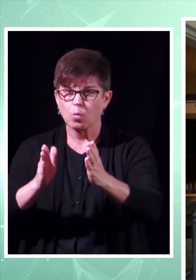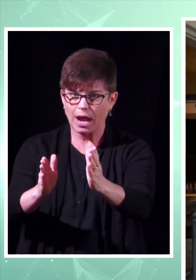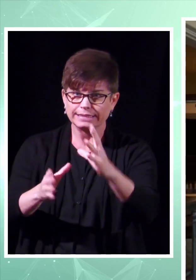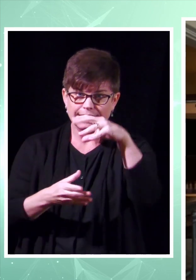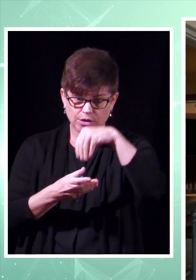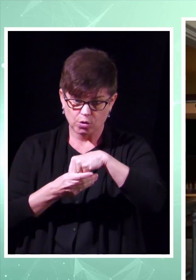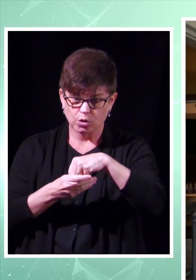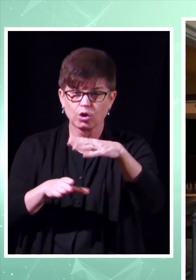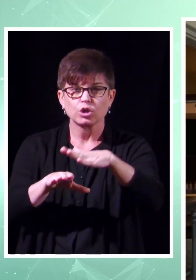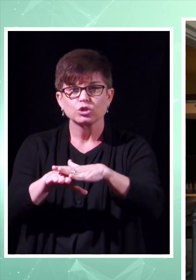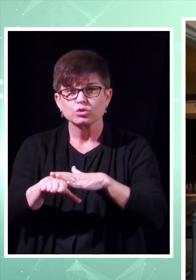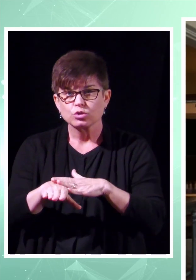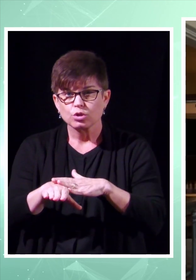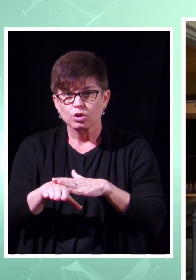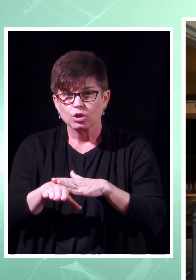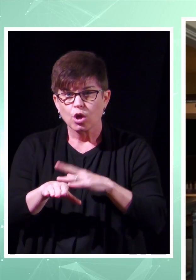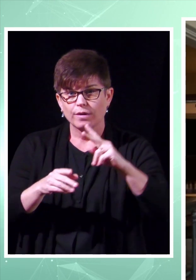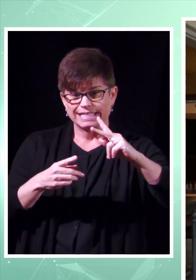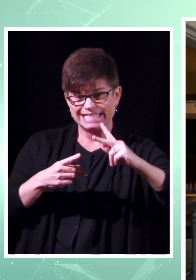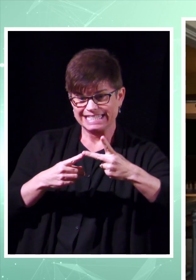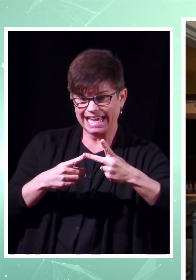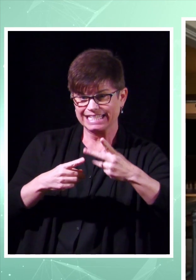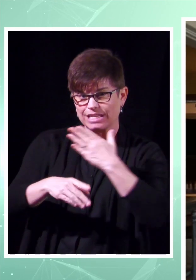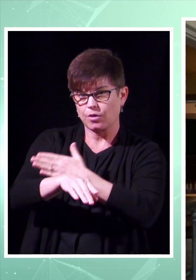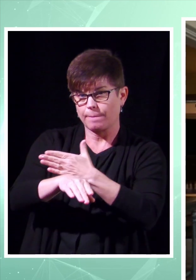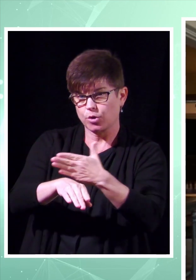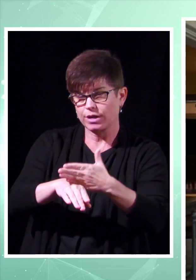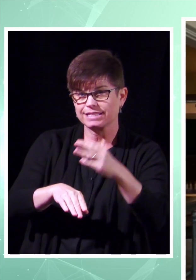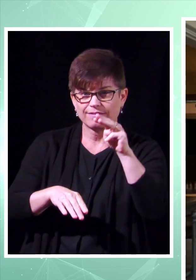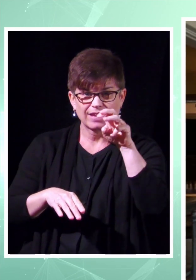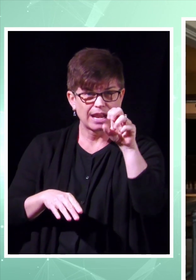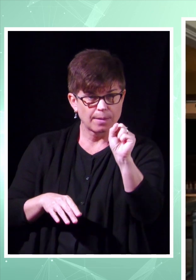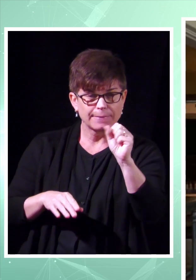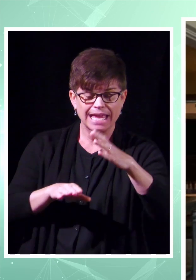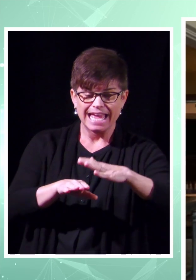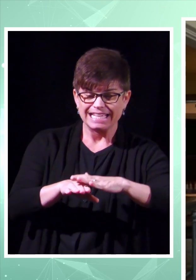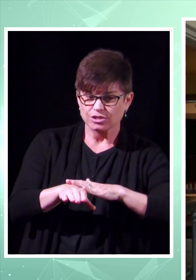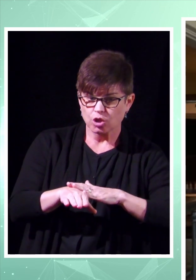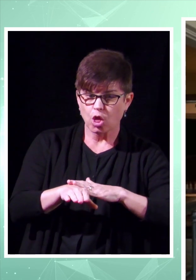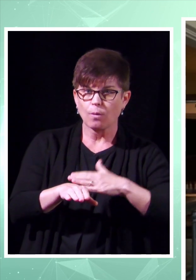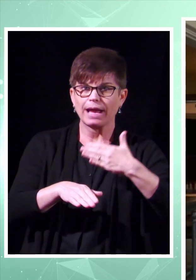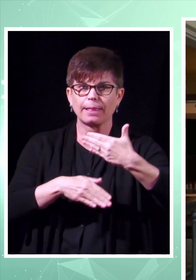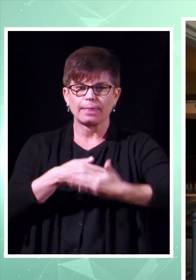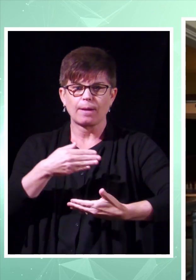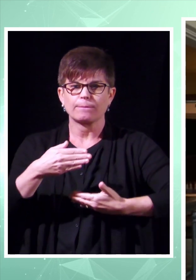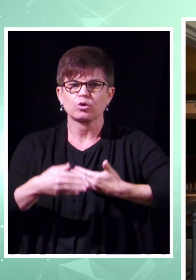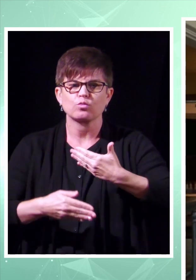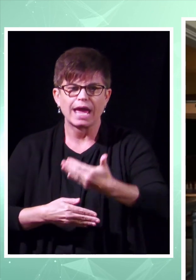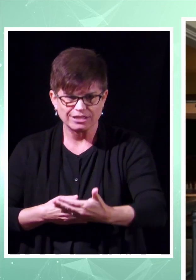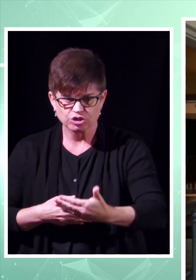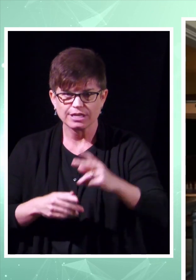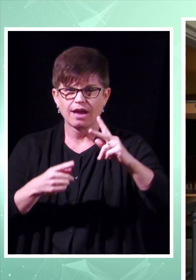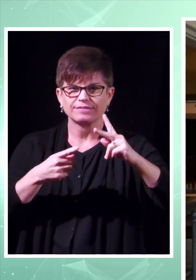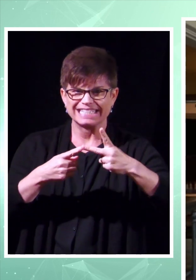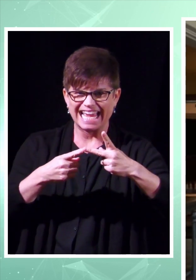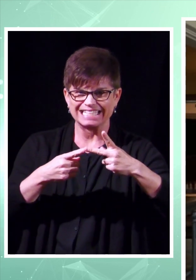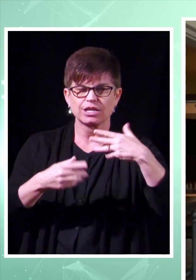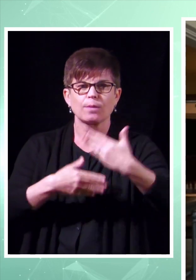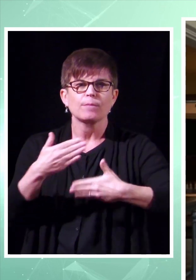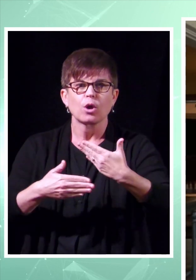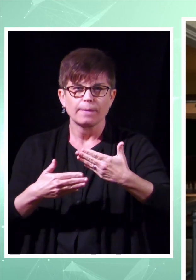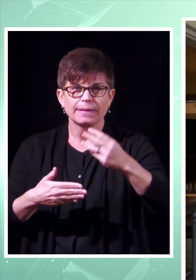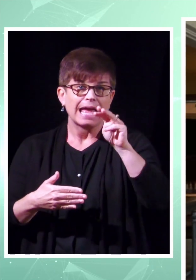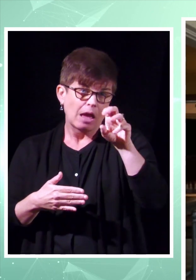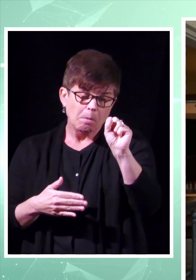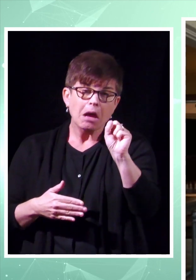slowing down the onset of secondary progressive MS and slowing down the progression in secondary progressive MS. And there are